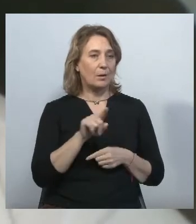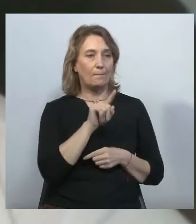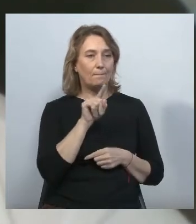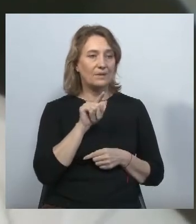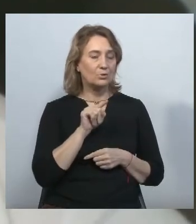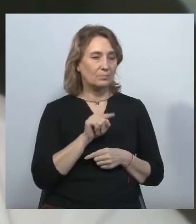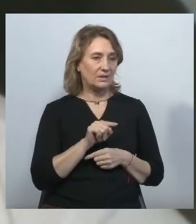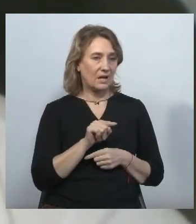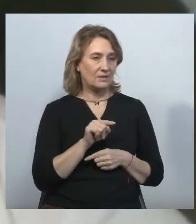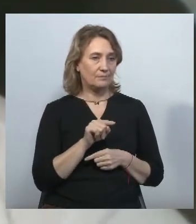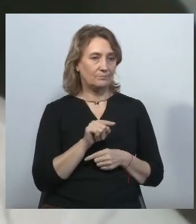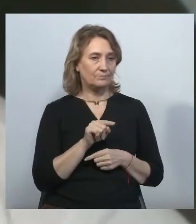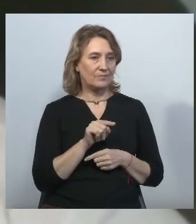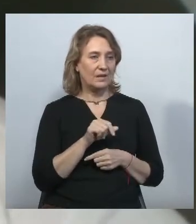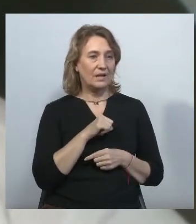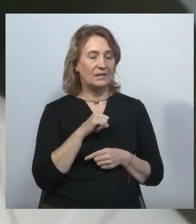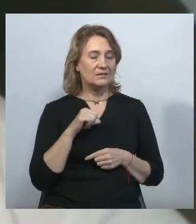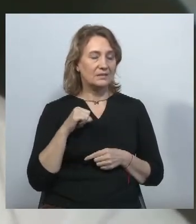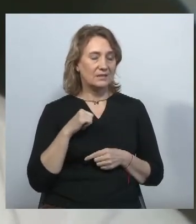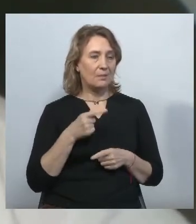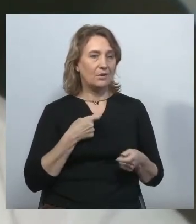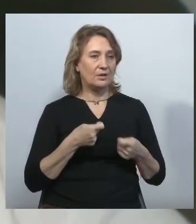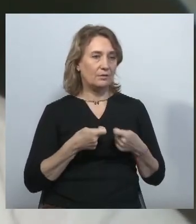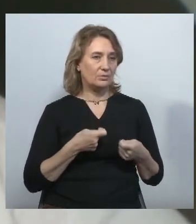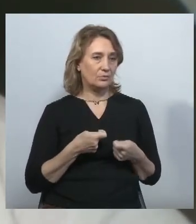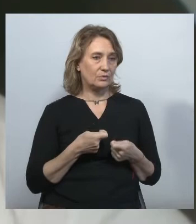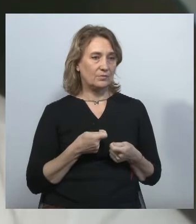also a question from powerful